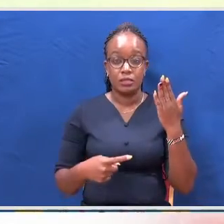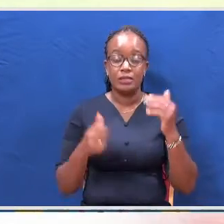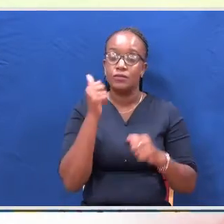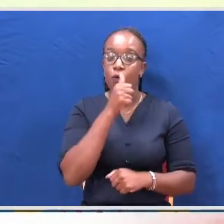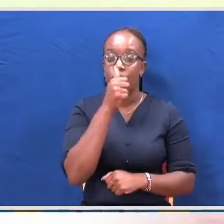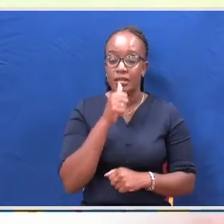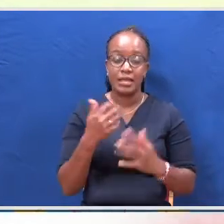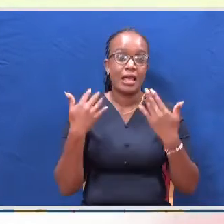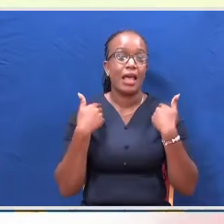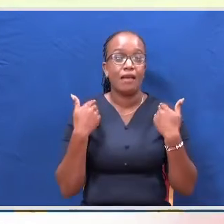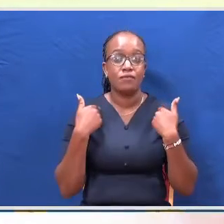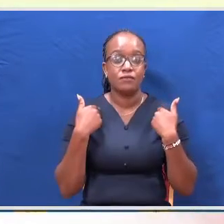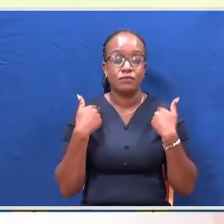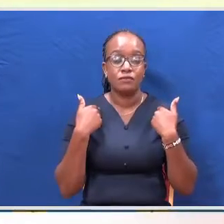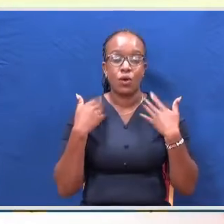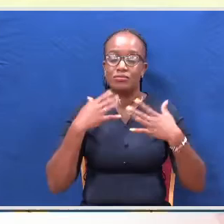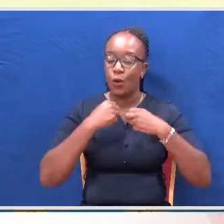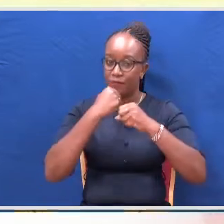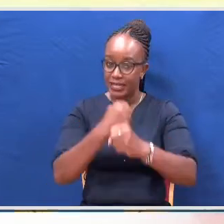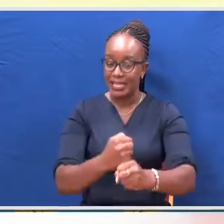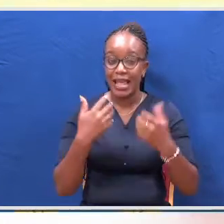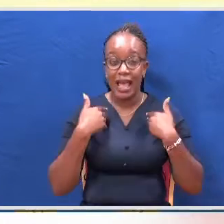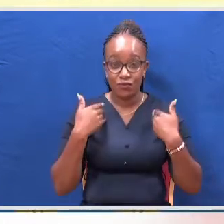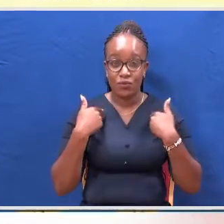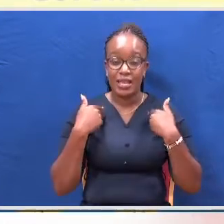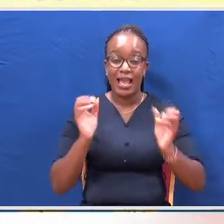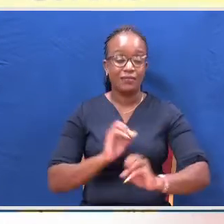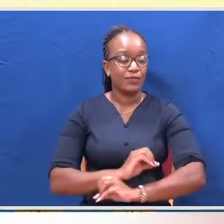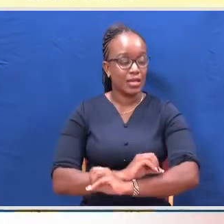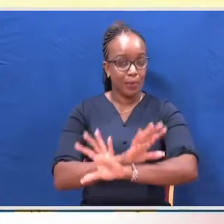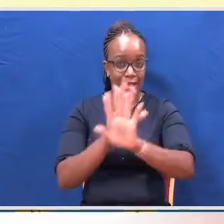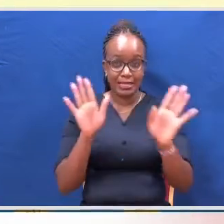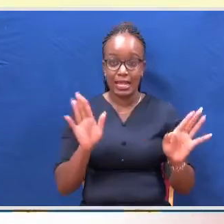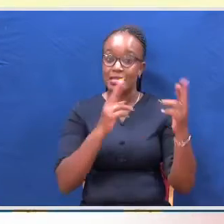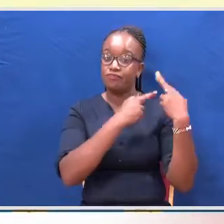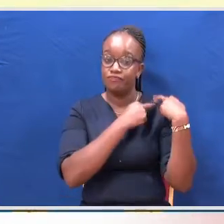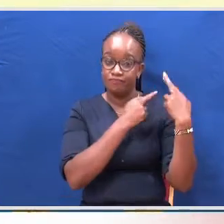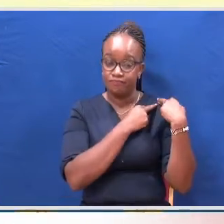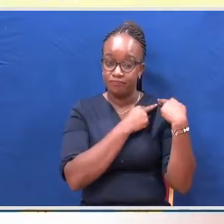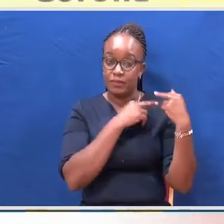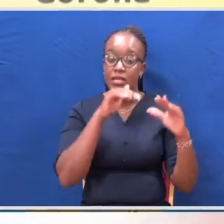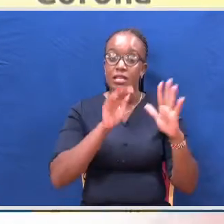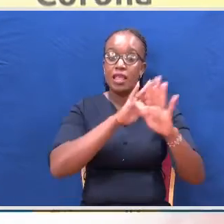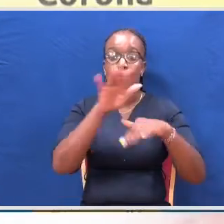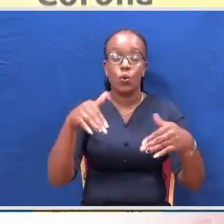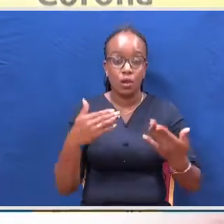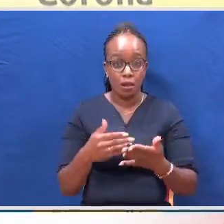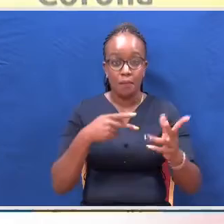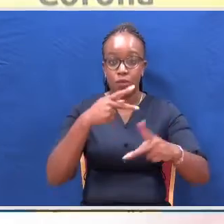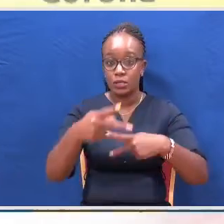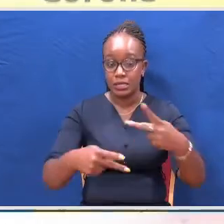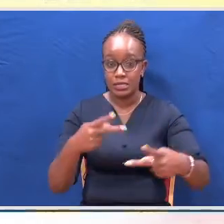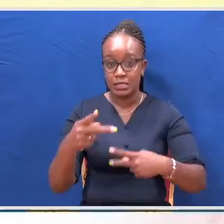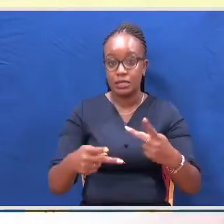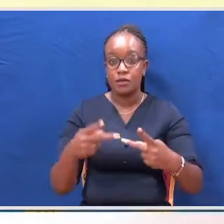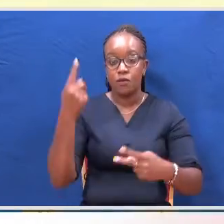confident that there is greater transparency and accountability in the entire process in the